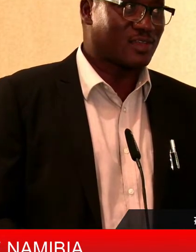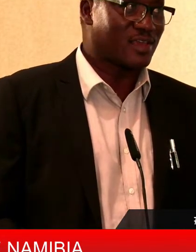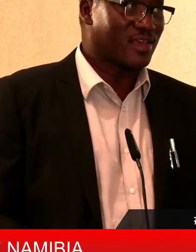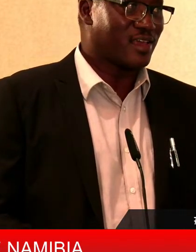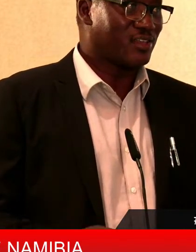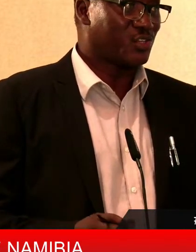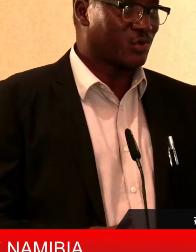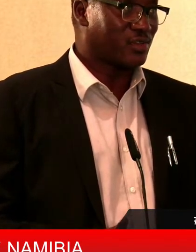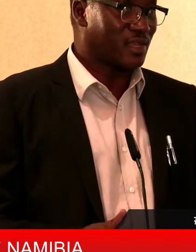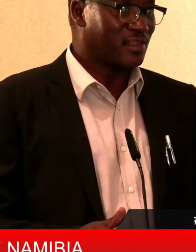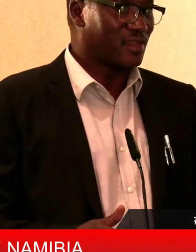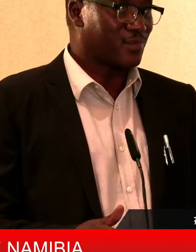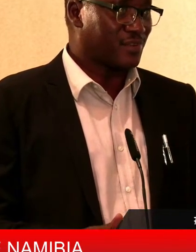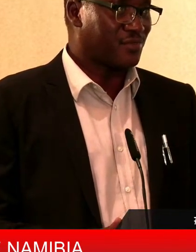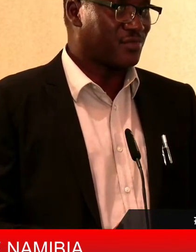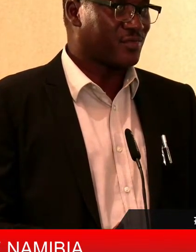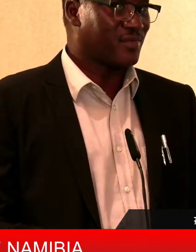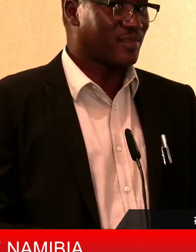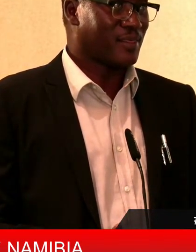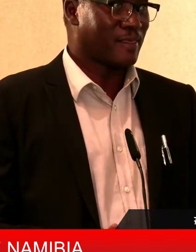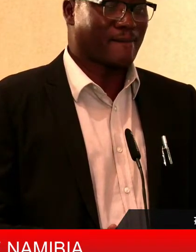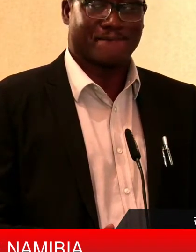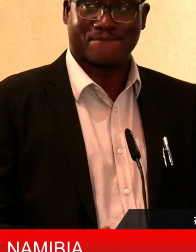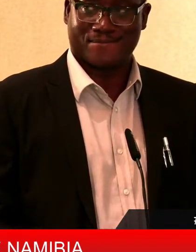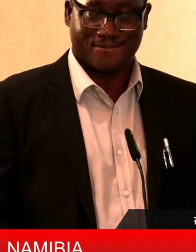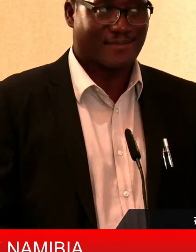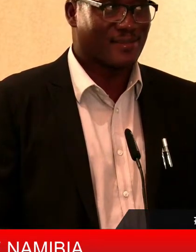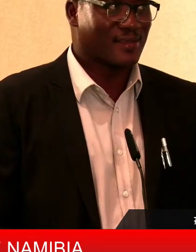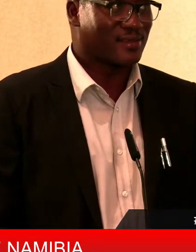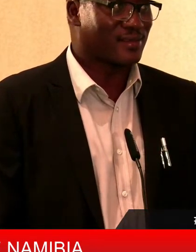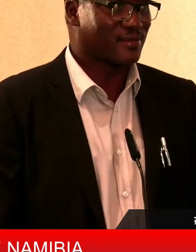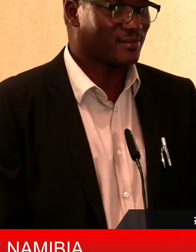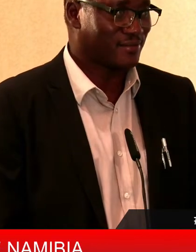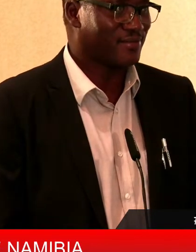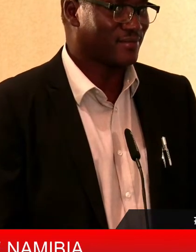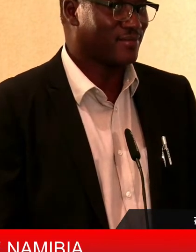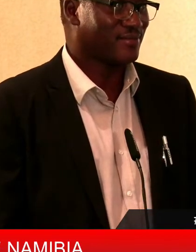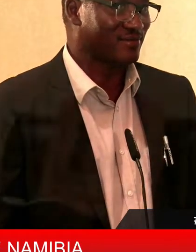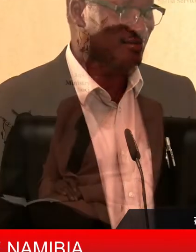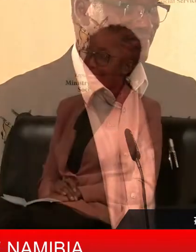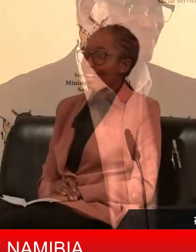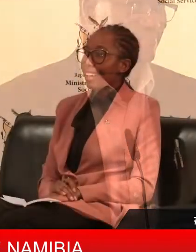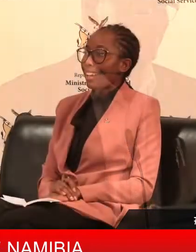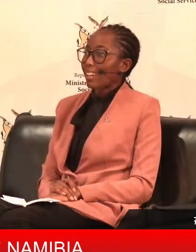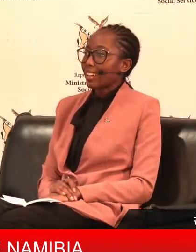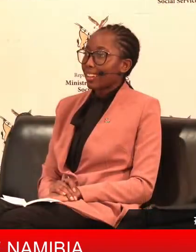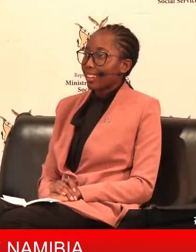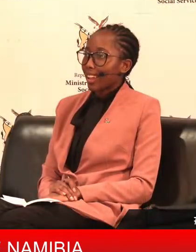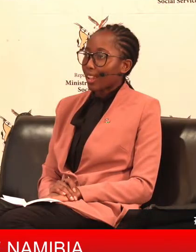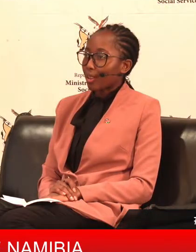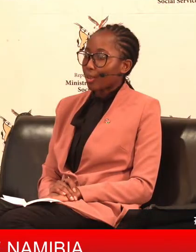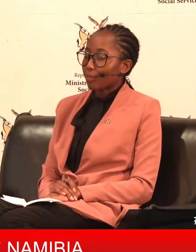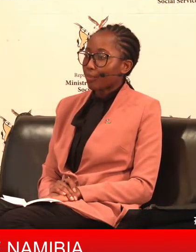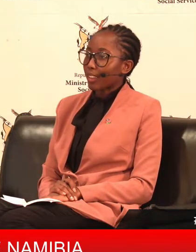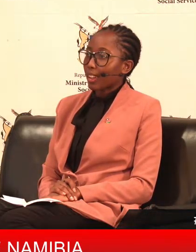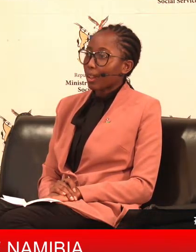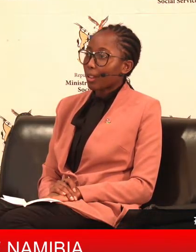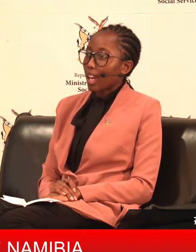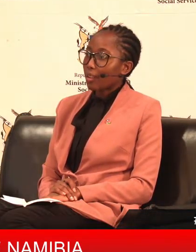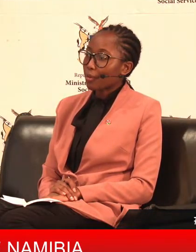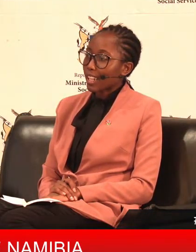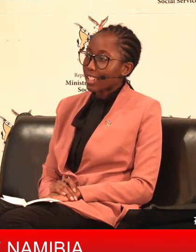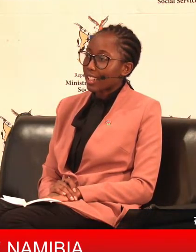volumes. In short, that is the brief. Thank you very much, Mr. Makumbi, for that. Thank you.